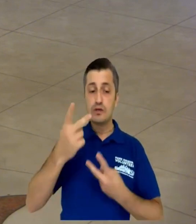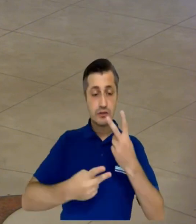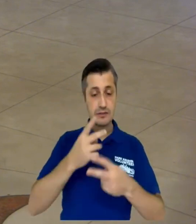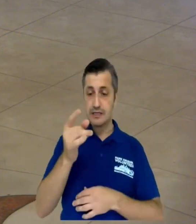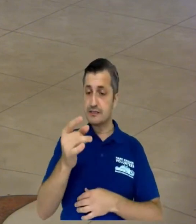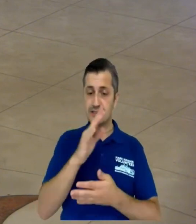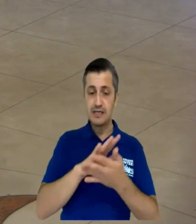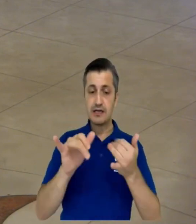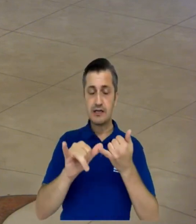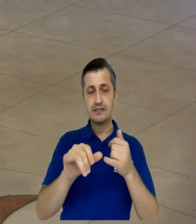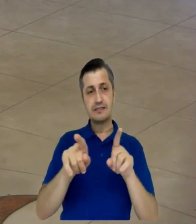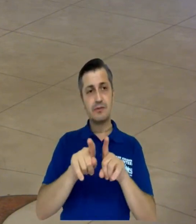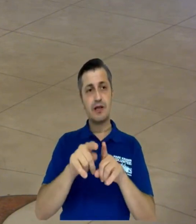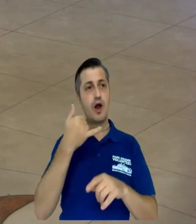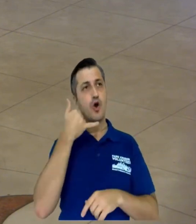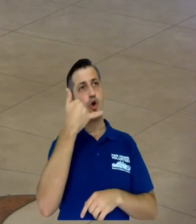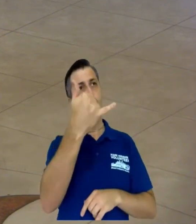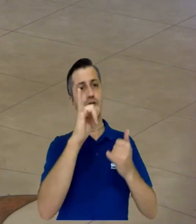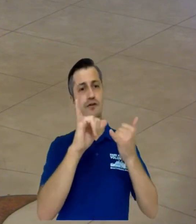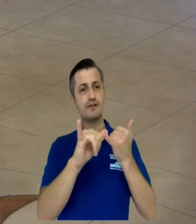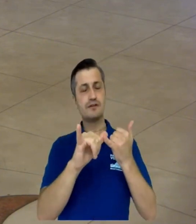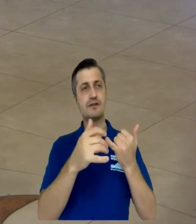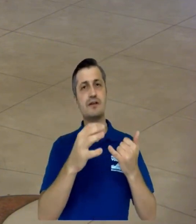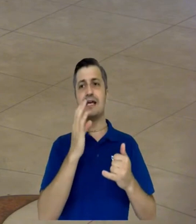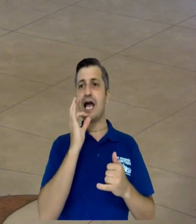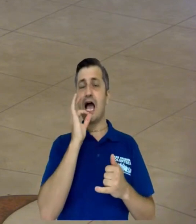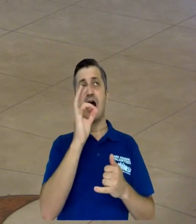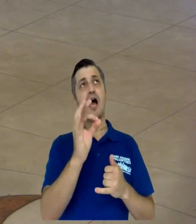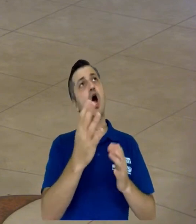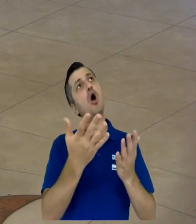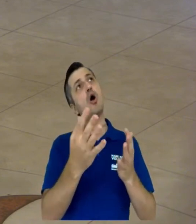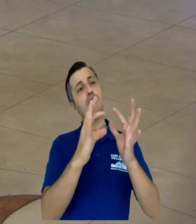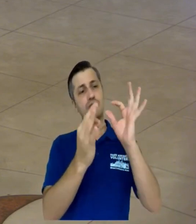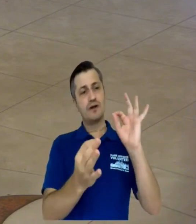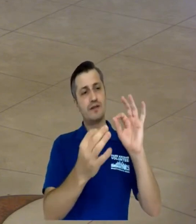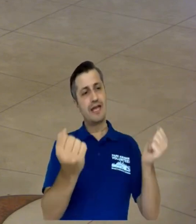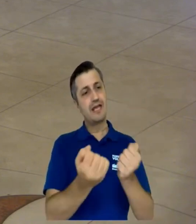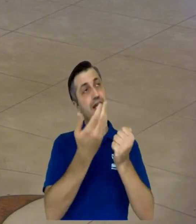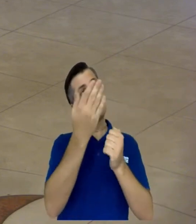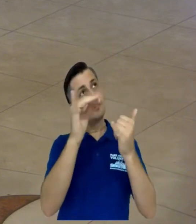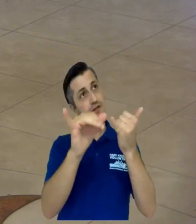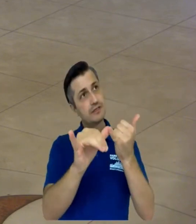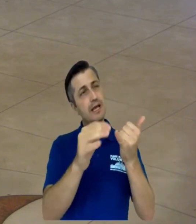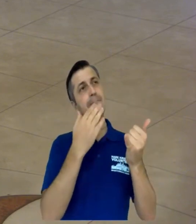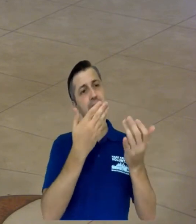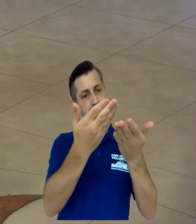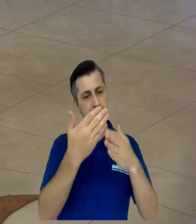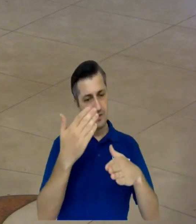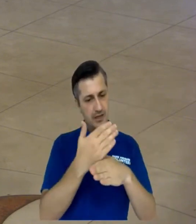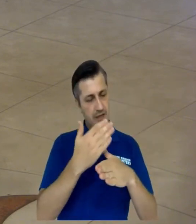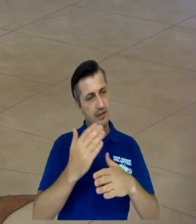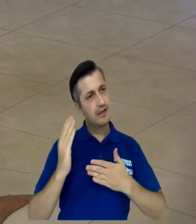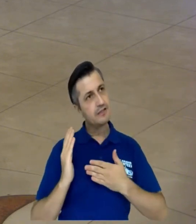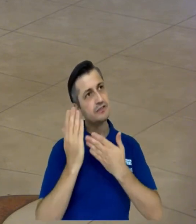saying, O energy of the Lord, Radharani, please engage me in the service of Krishna.